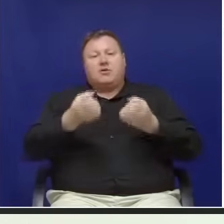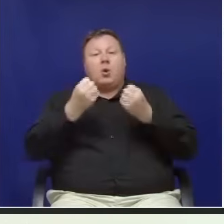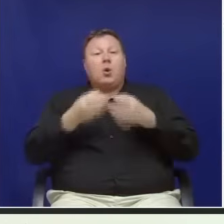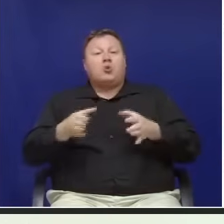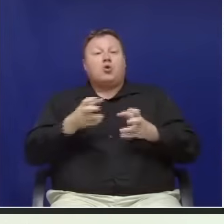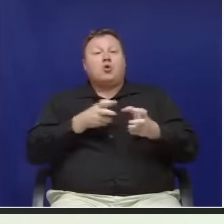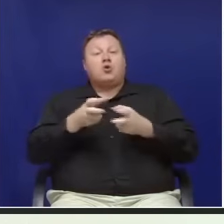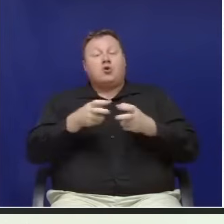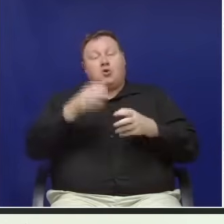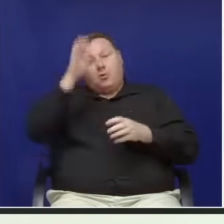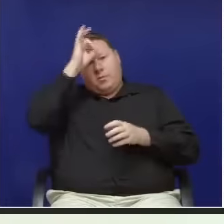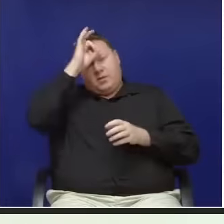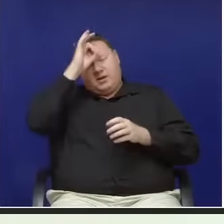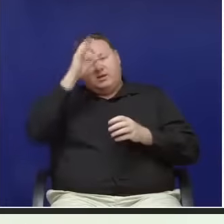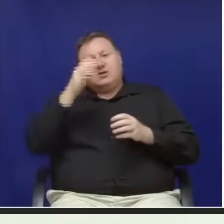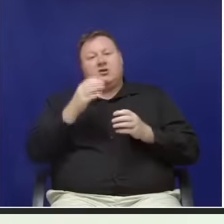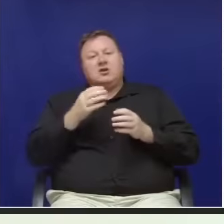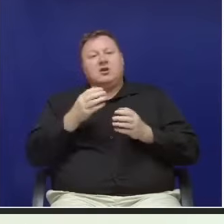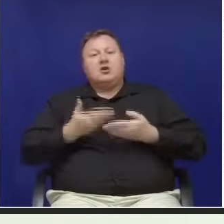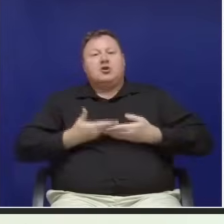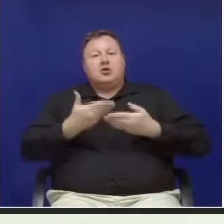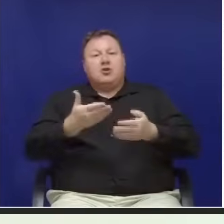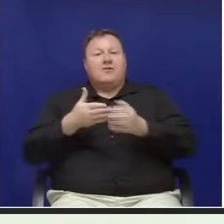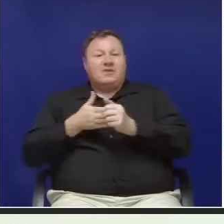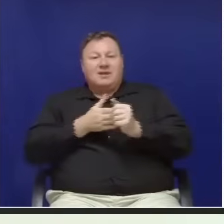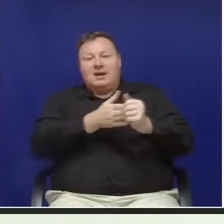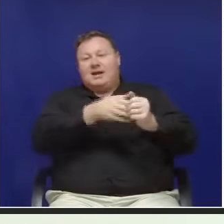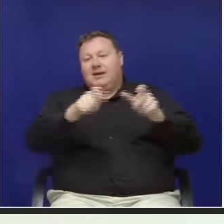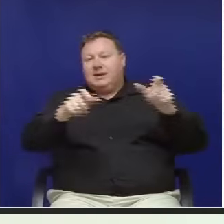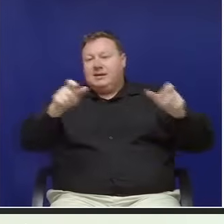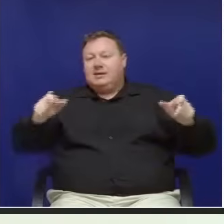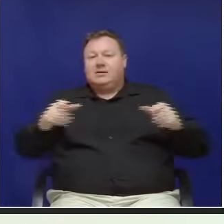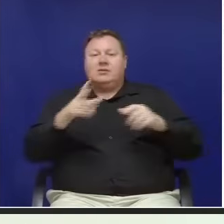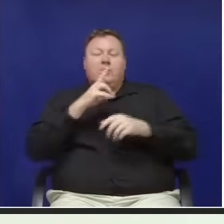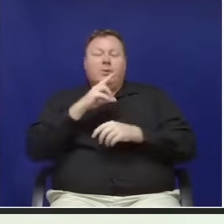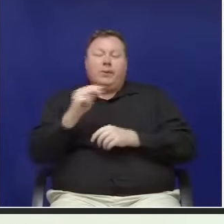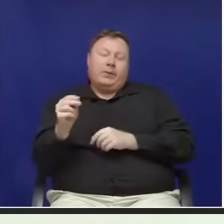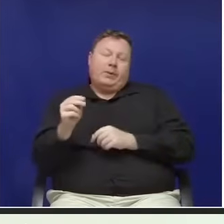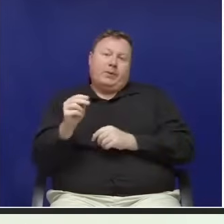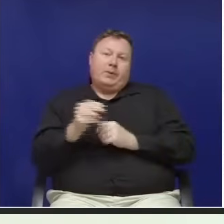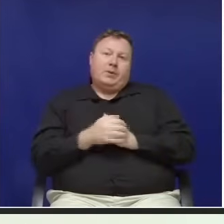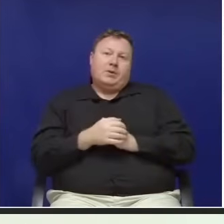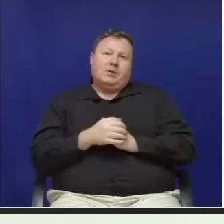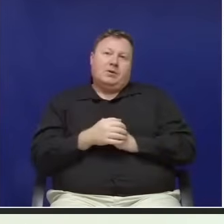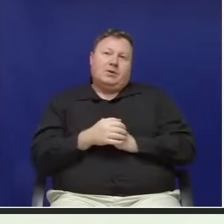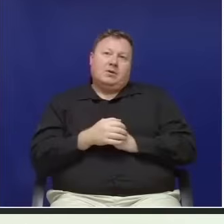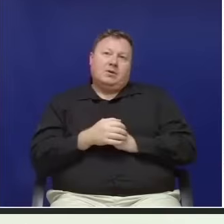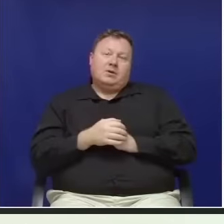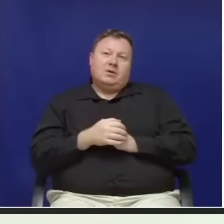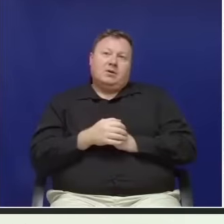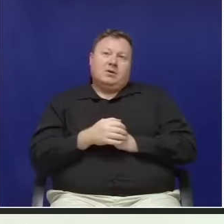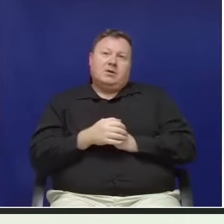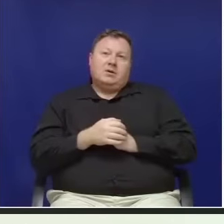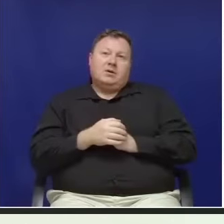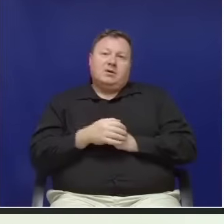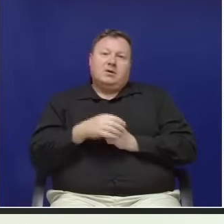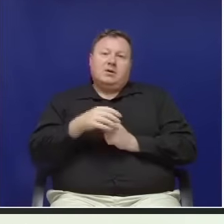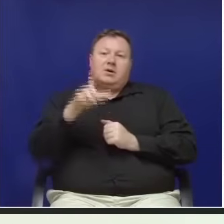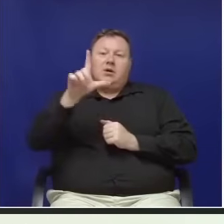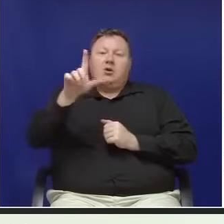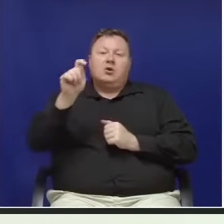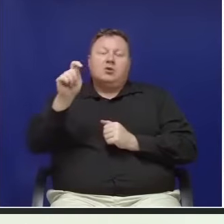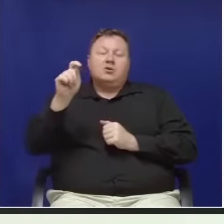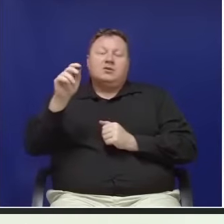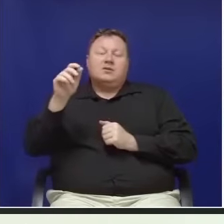services. Following the developments referenced, Lieutenant General Limpani has been appointed